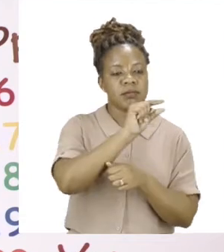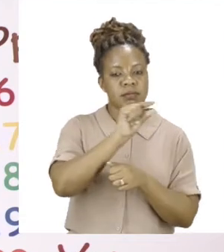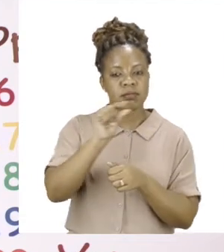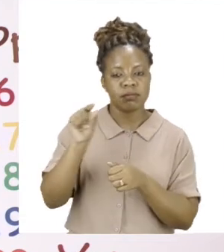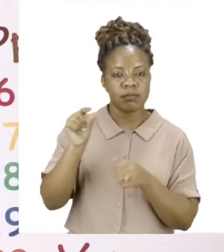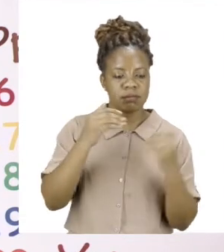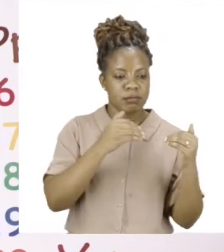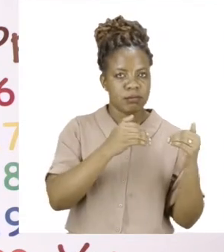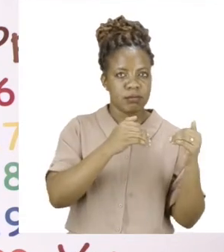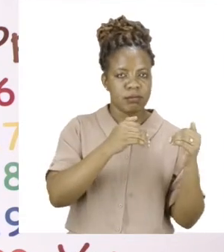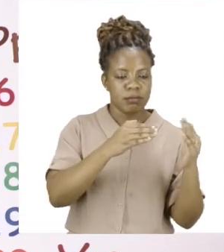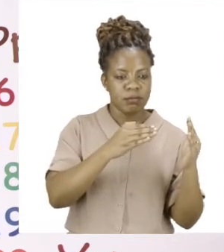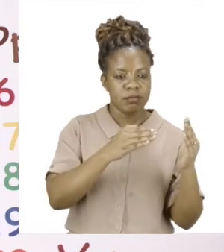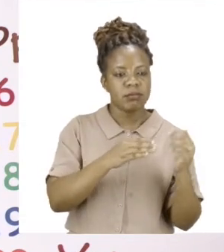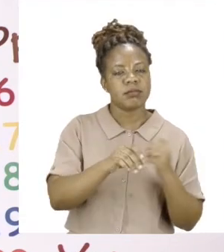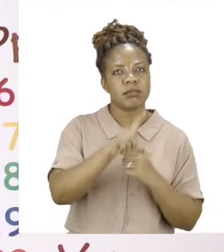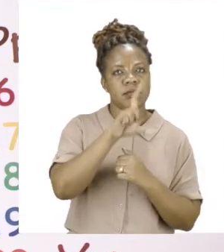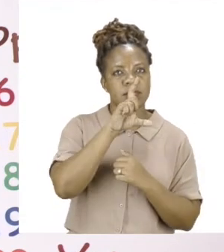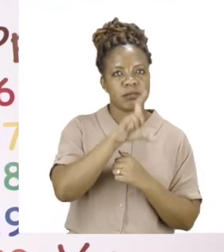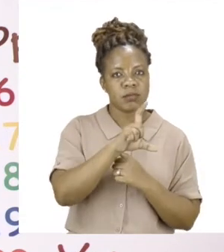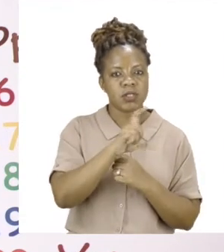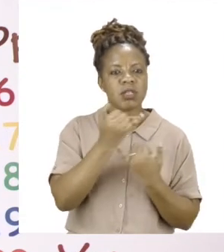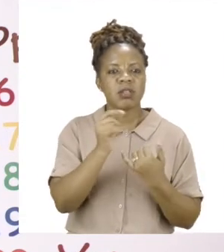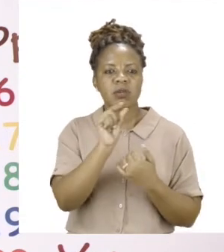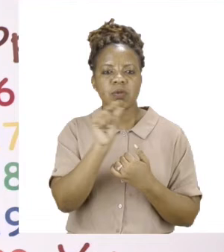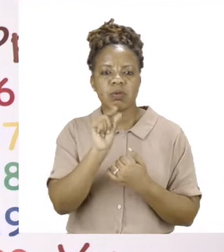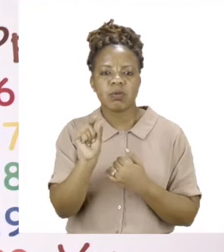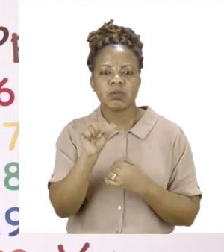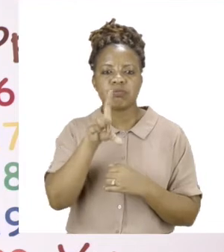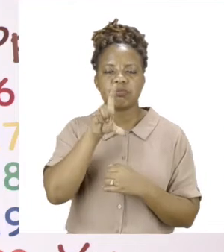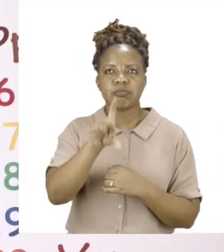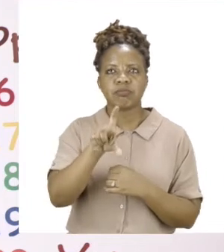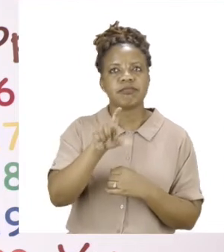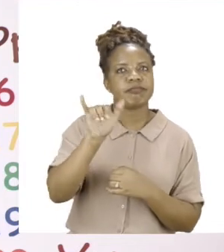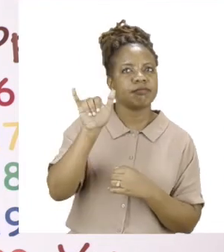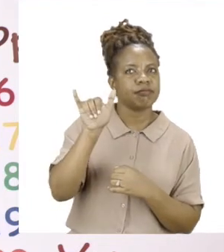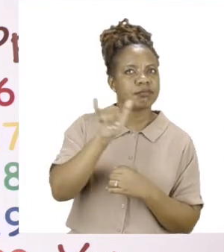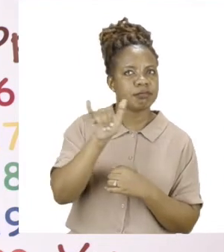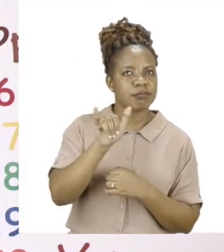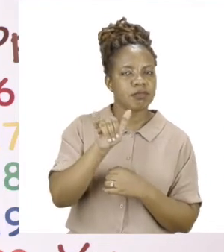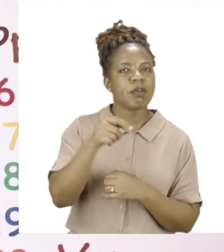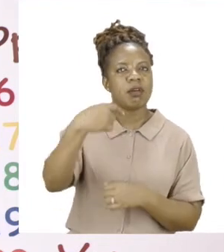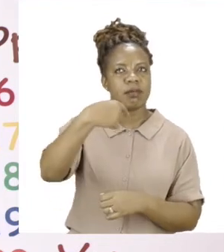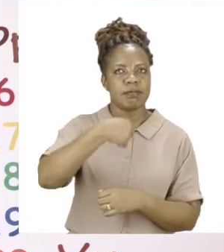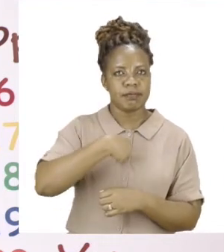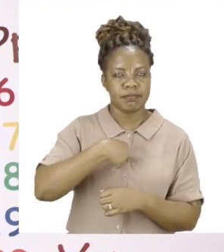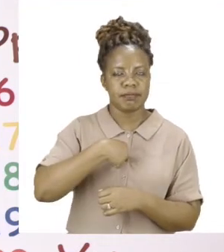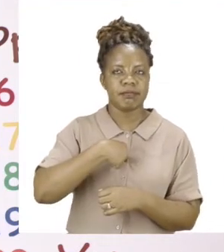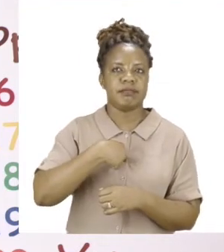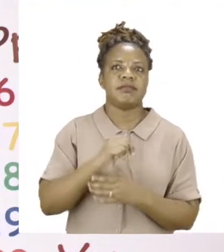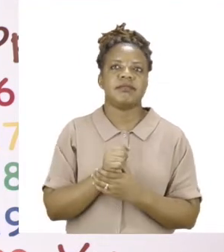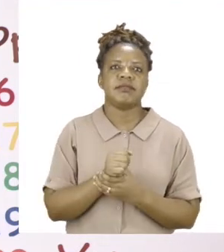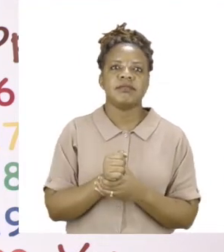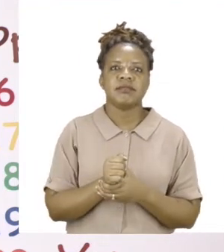this case, it looks like it is the word I. So we are going to start our sentence with